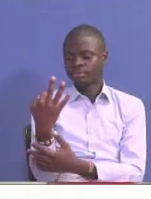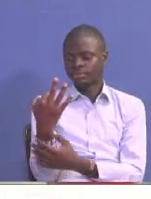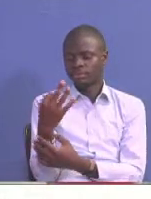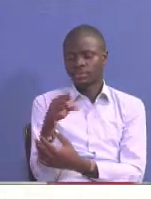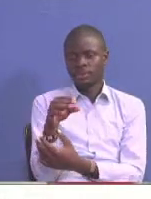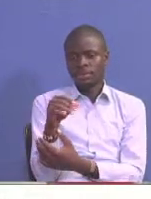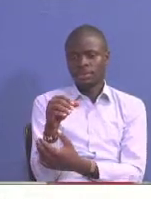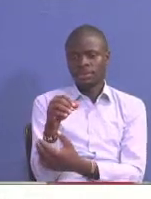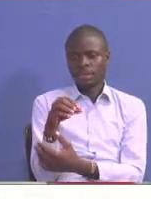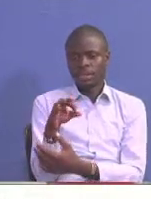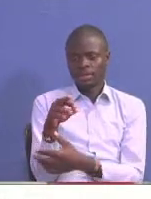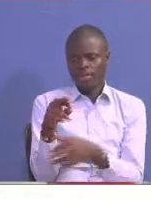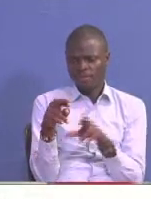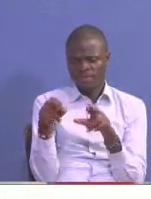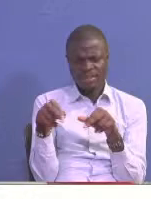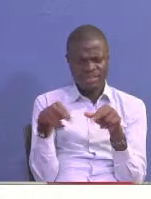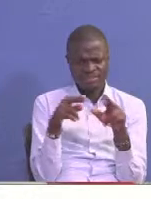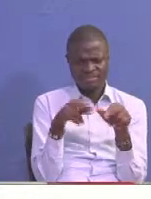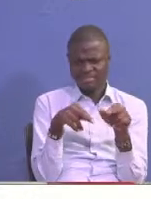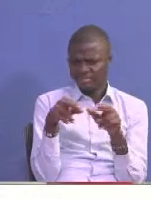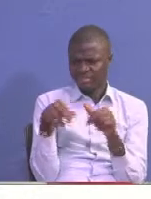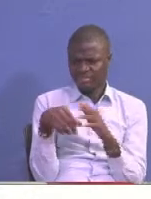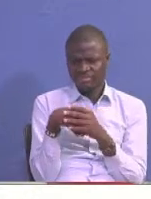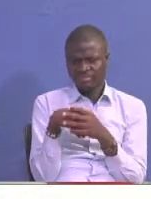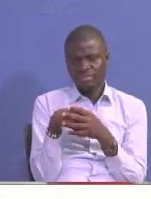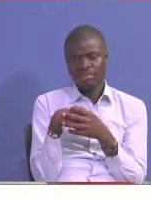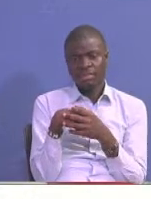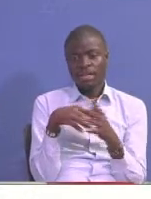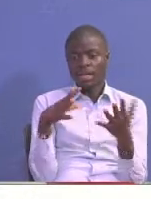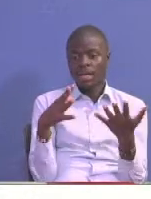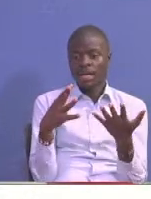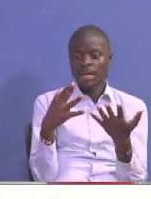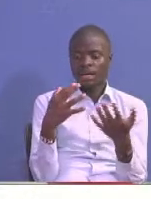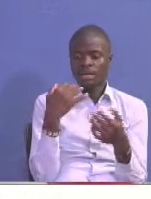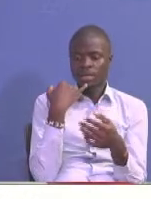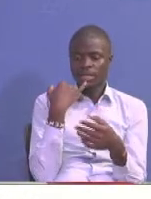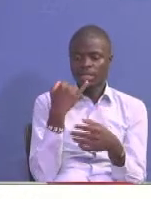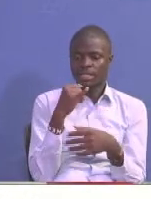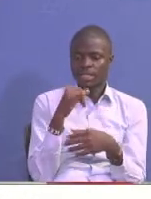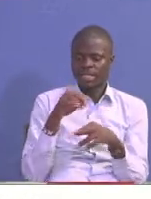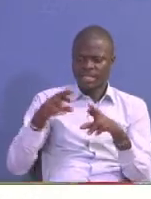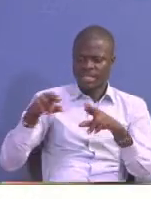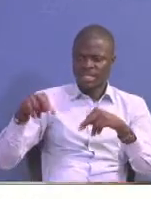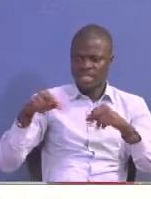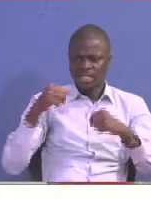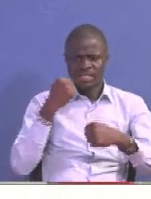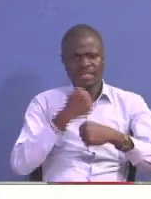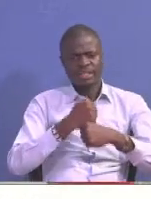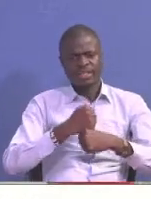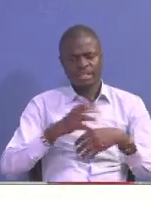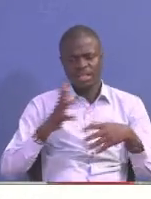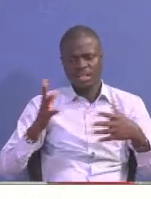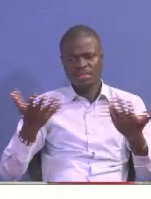quality of research. How is the research done?